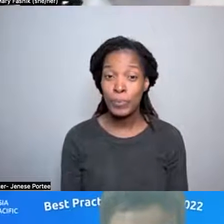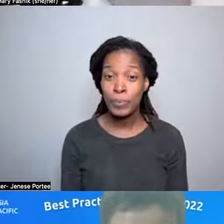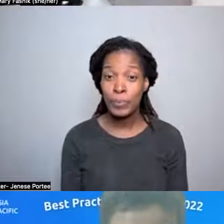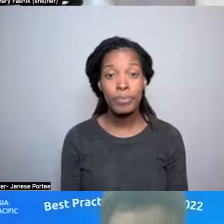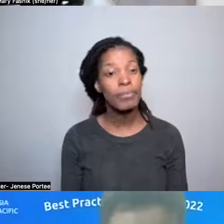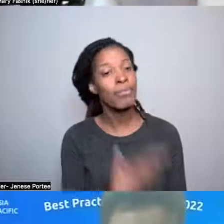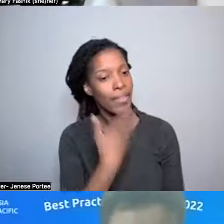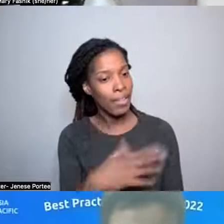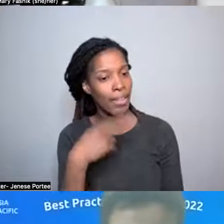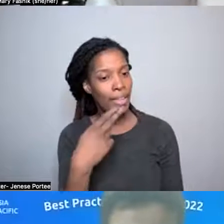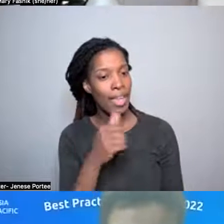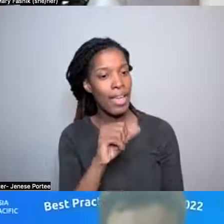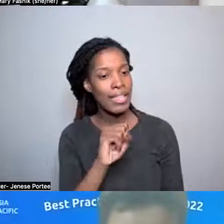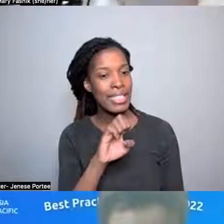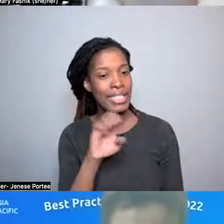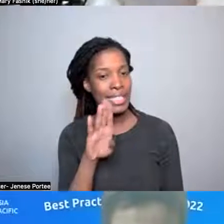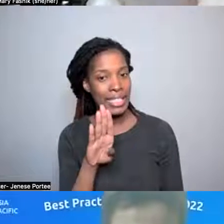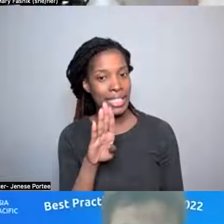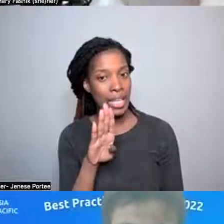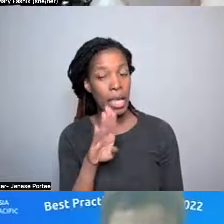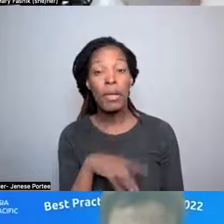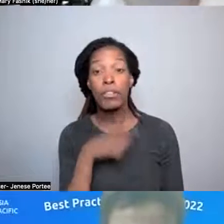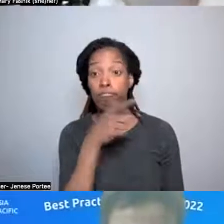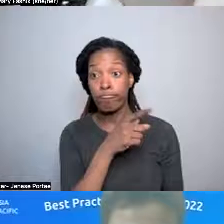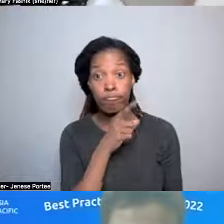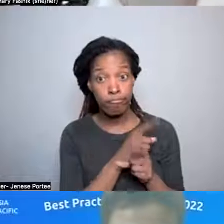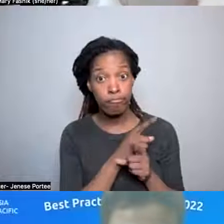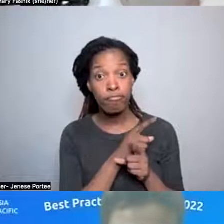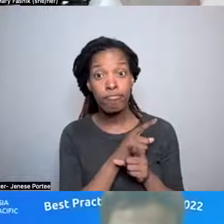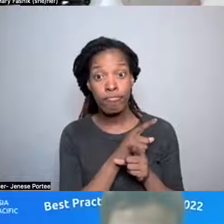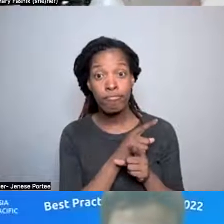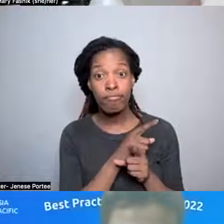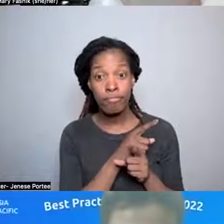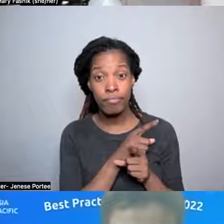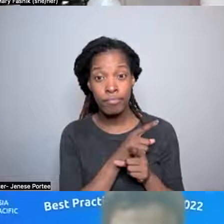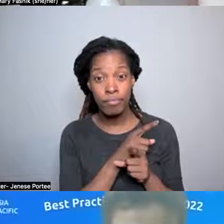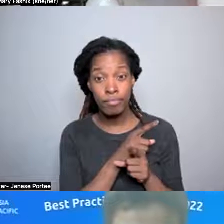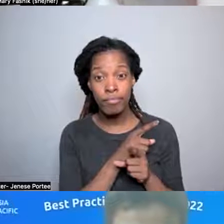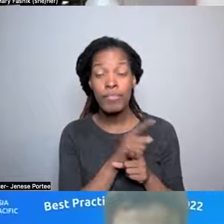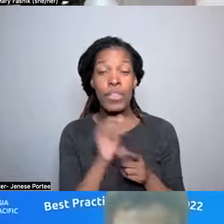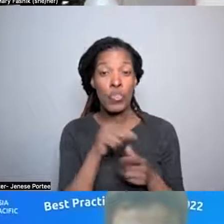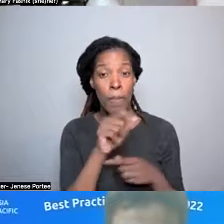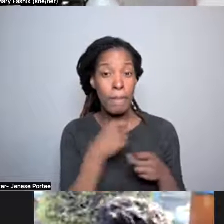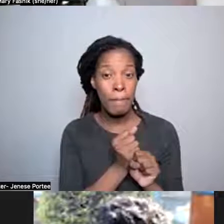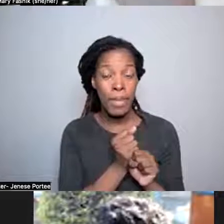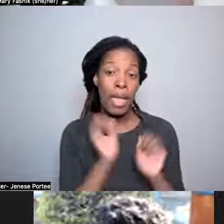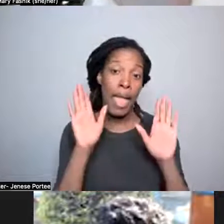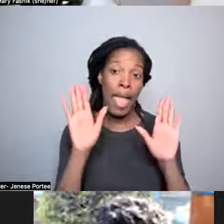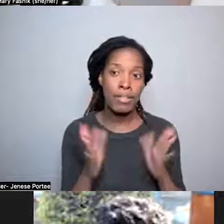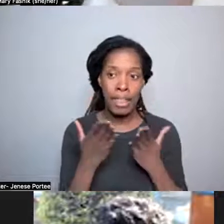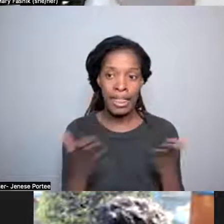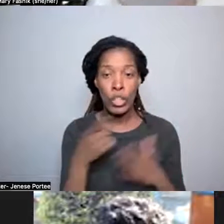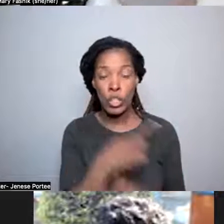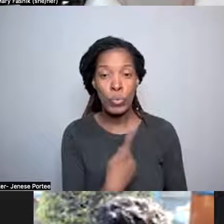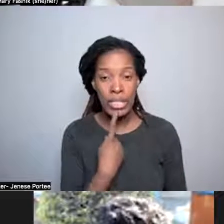Thank you, Haseeb. And yes, the use of create or the mindset of tomorrow. It's an excellent thing that you said.